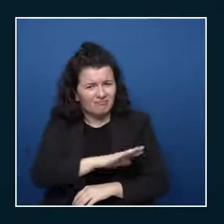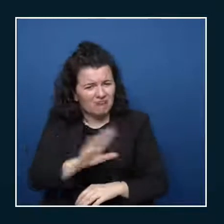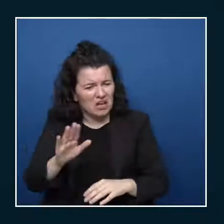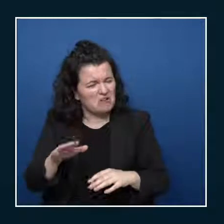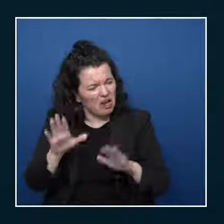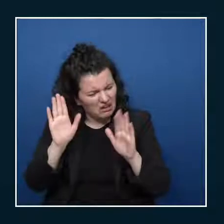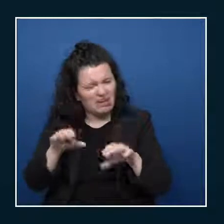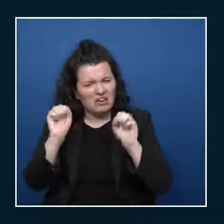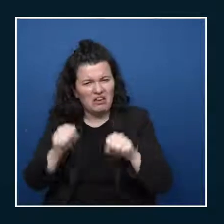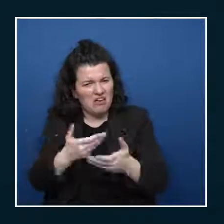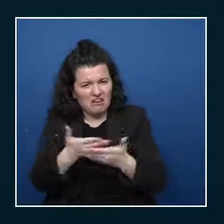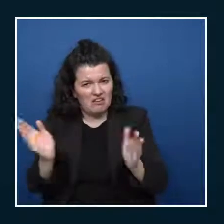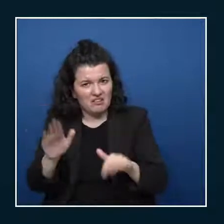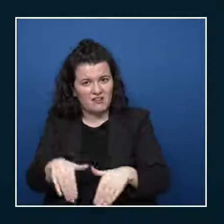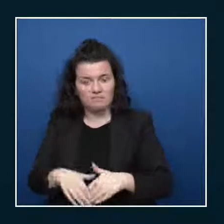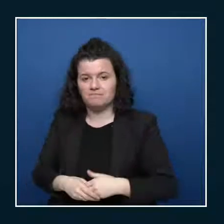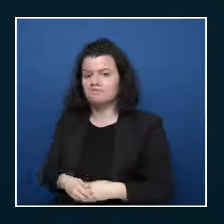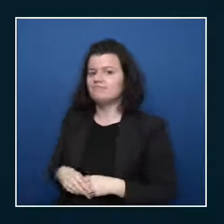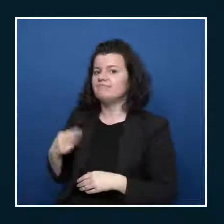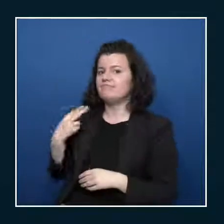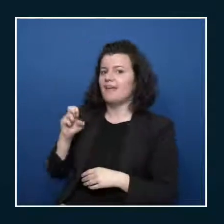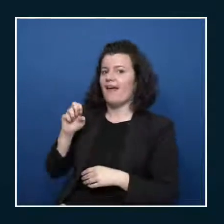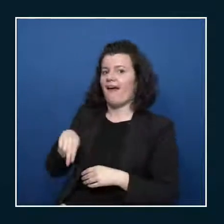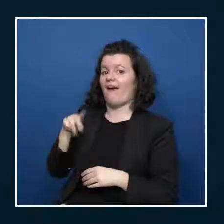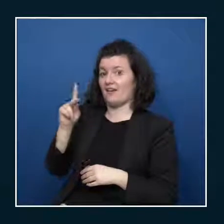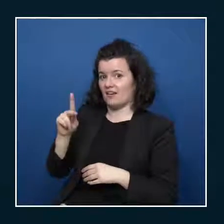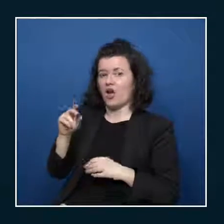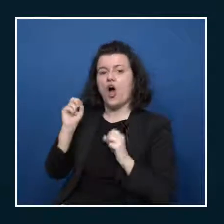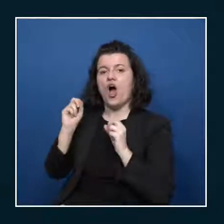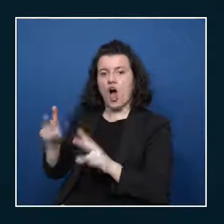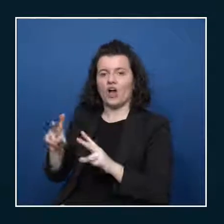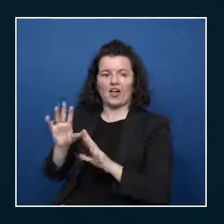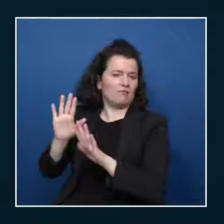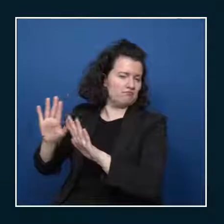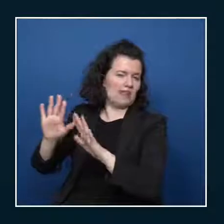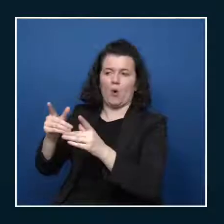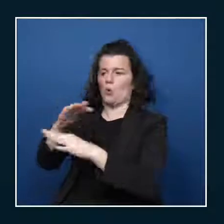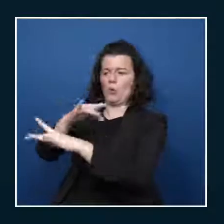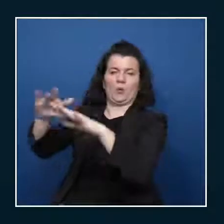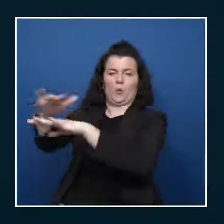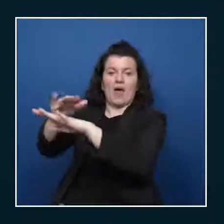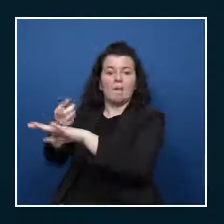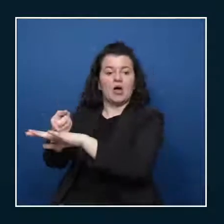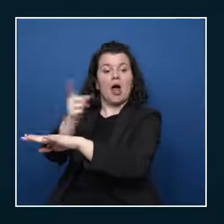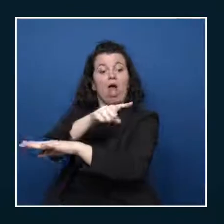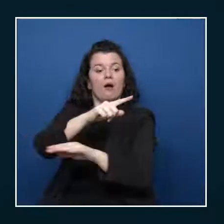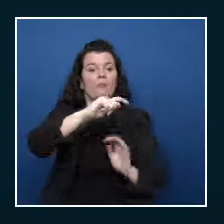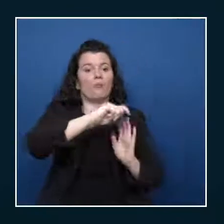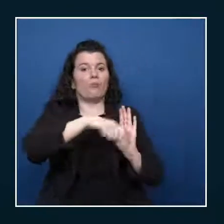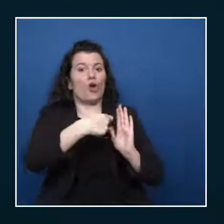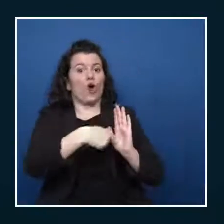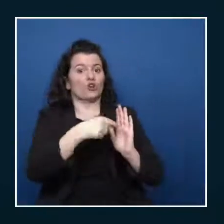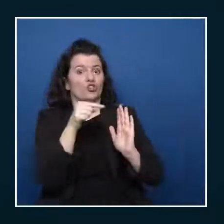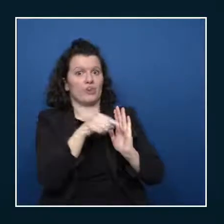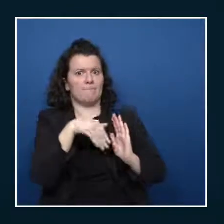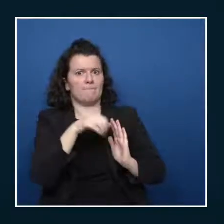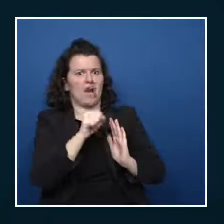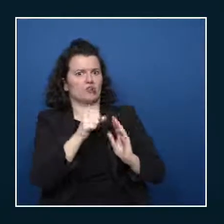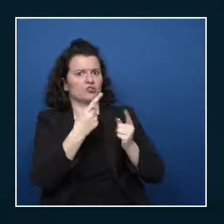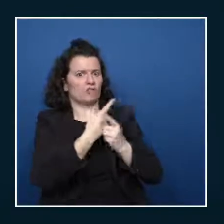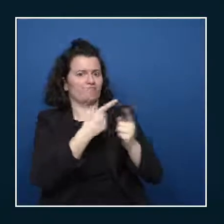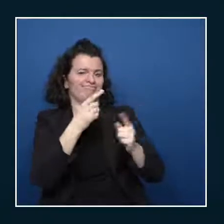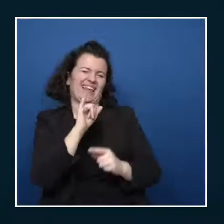Cool. So let me make a bridge to another project that was announced at Microsoft